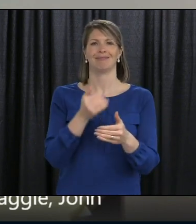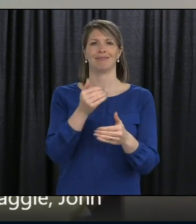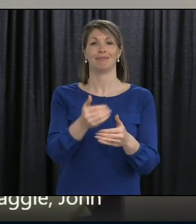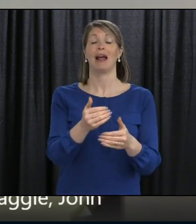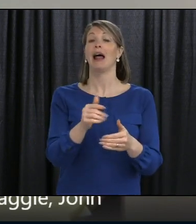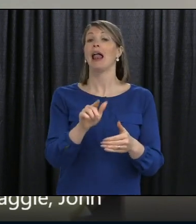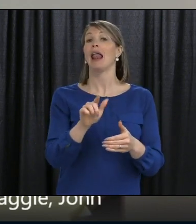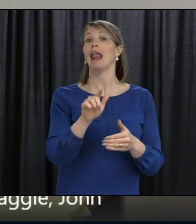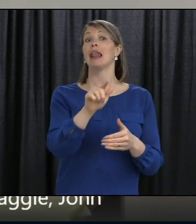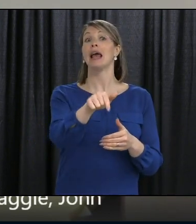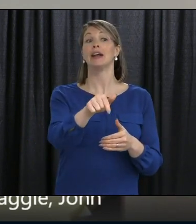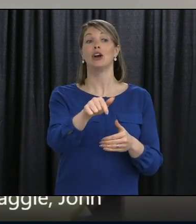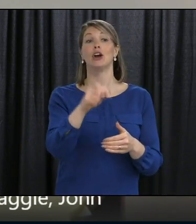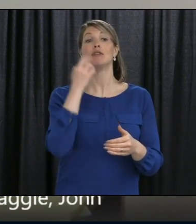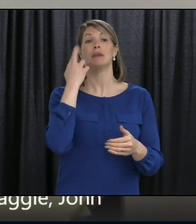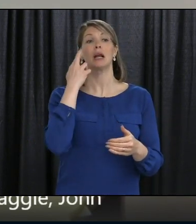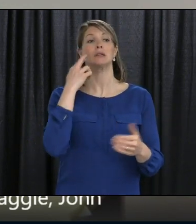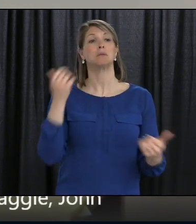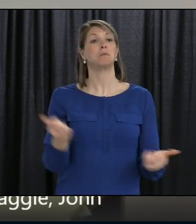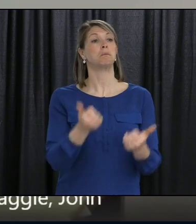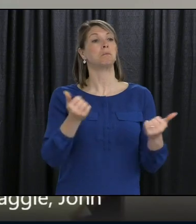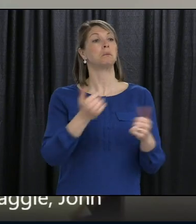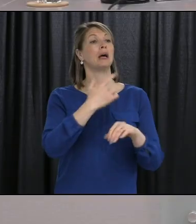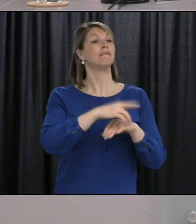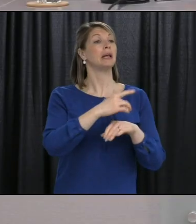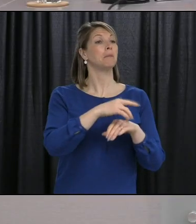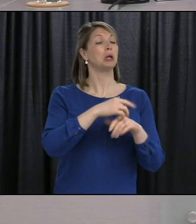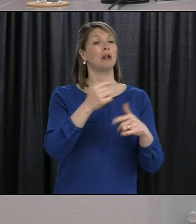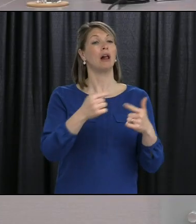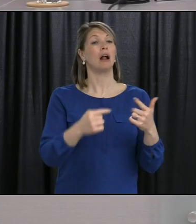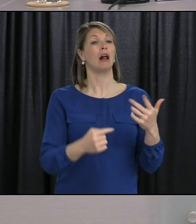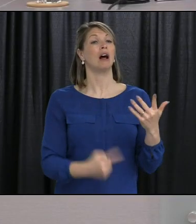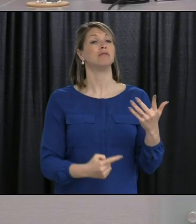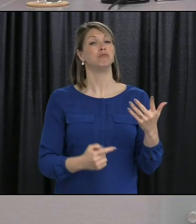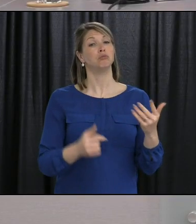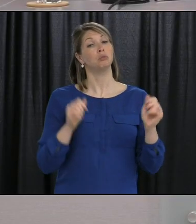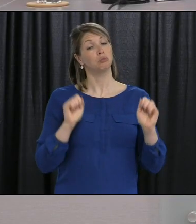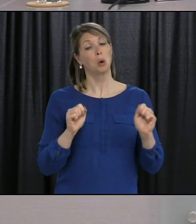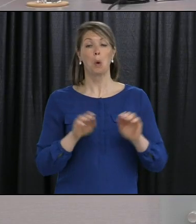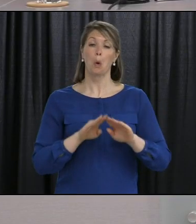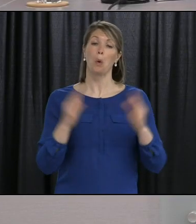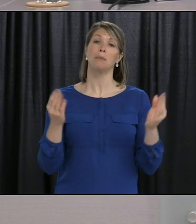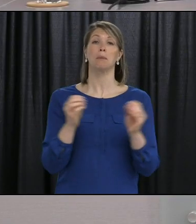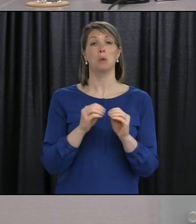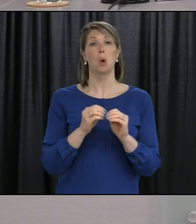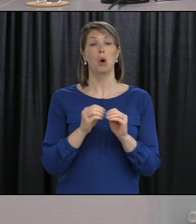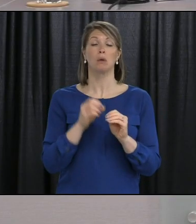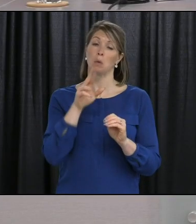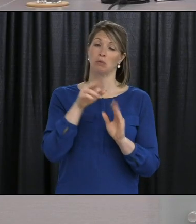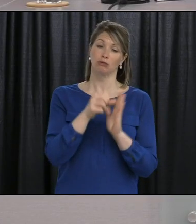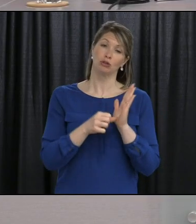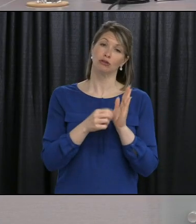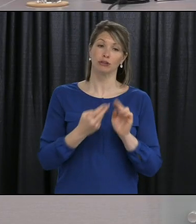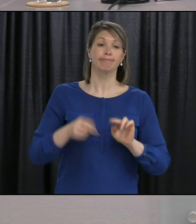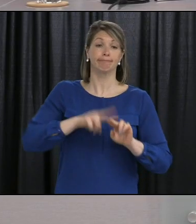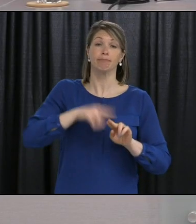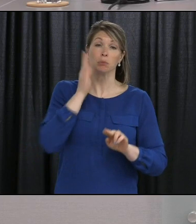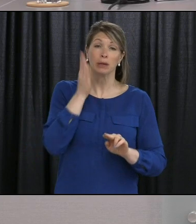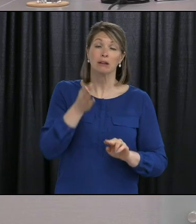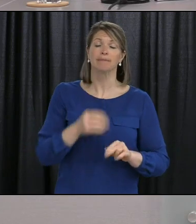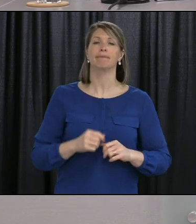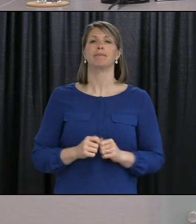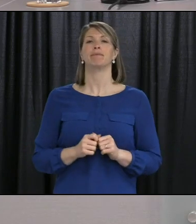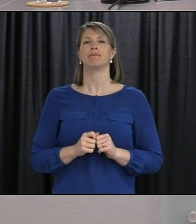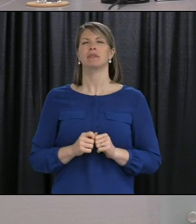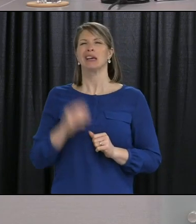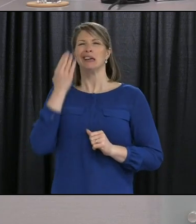than we realize, we'll change too. Thank you. And yesterday you mentioned there was a backlog of 5,500, and can